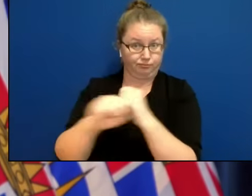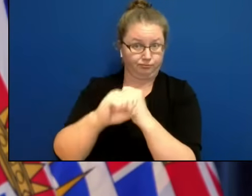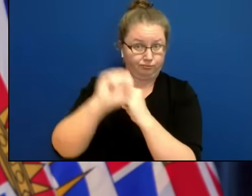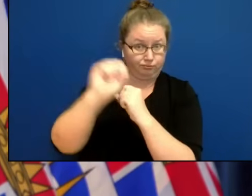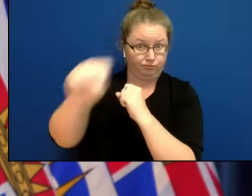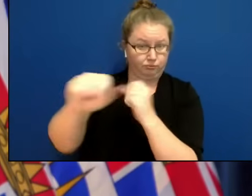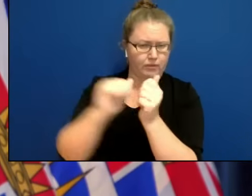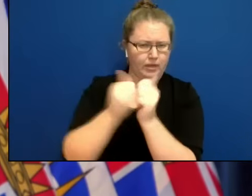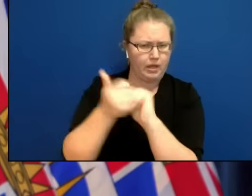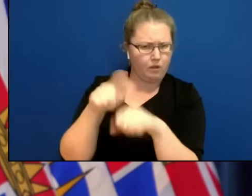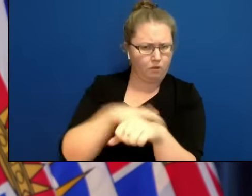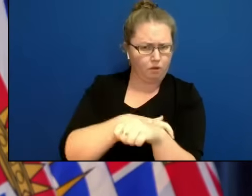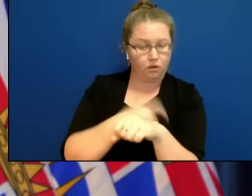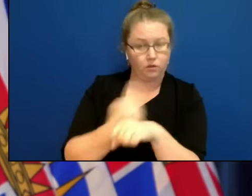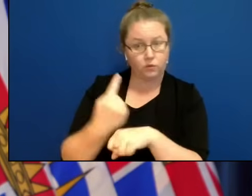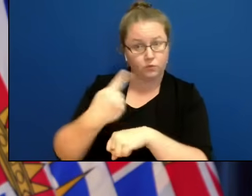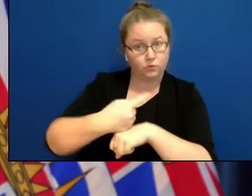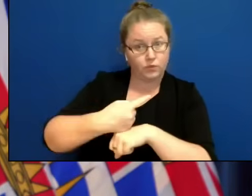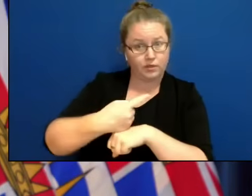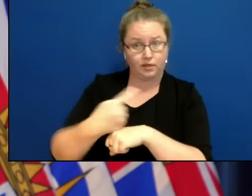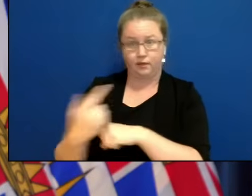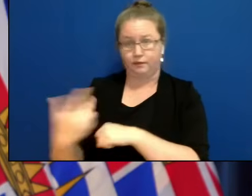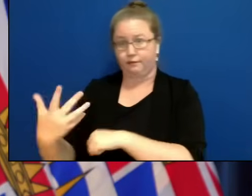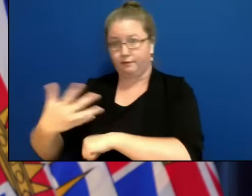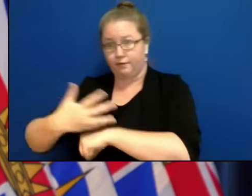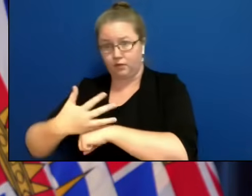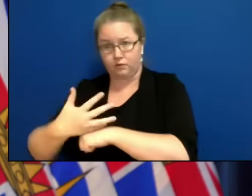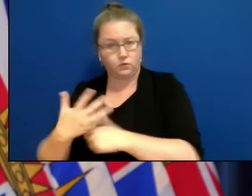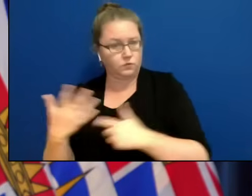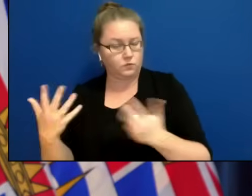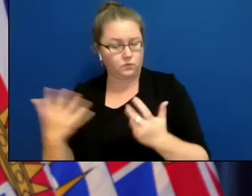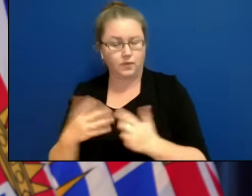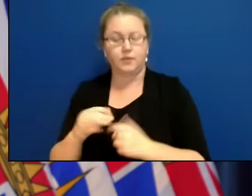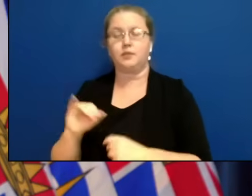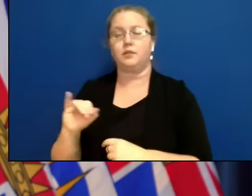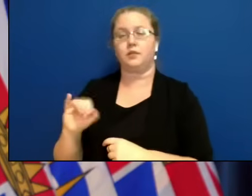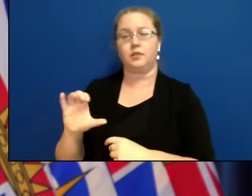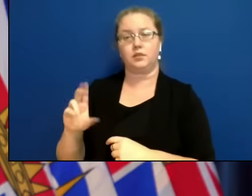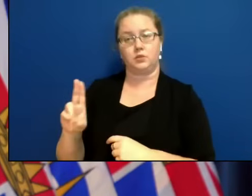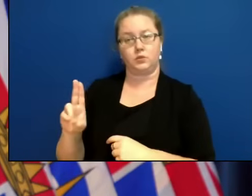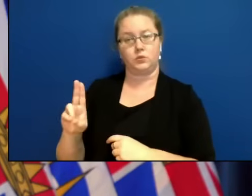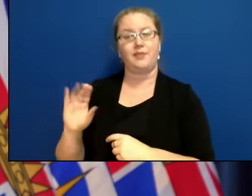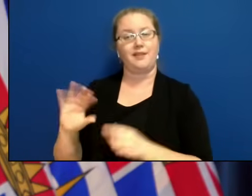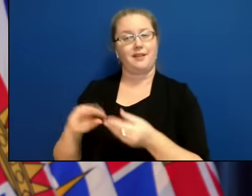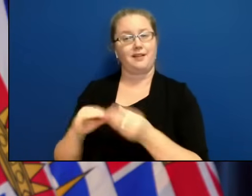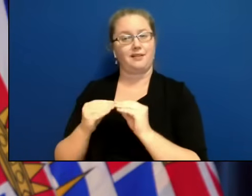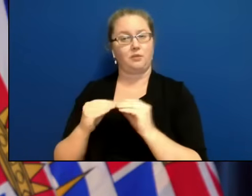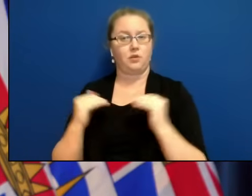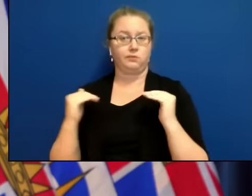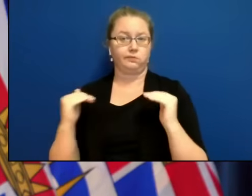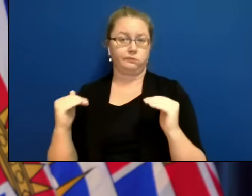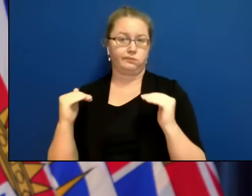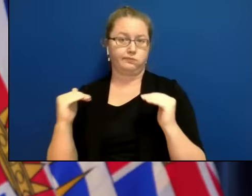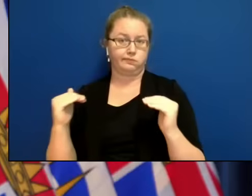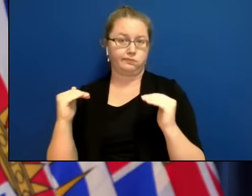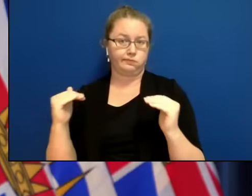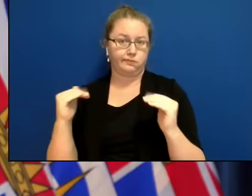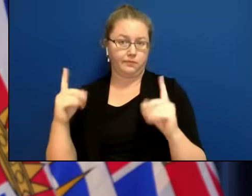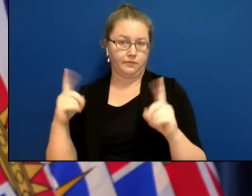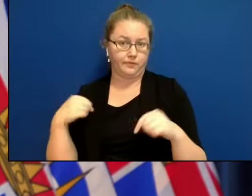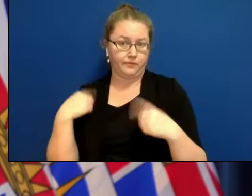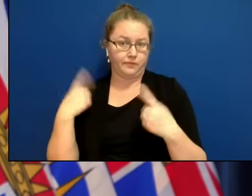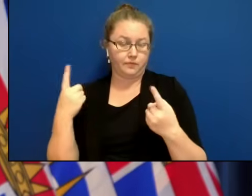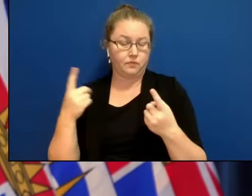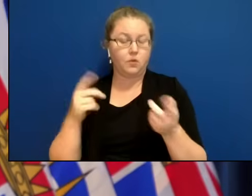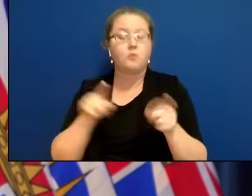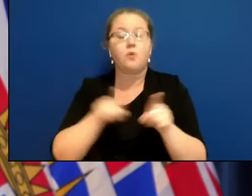hospital on Tuesday or in ICU on Tuesday. So far, our ICU in particular has stayed relatively steady, and what we've been